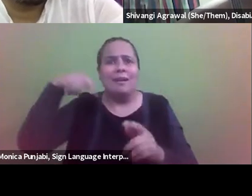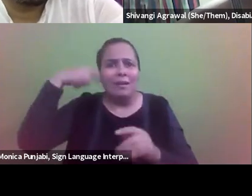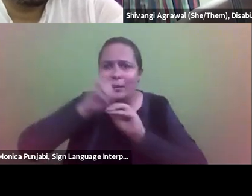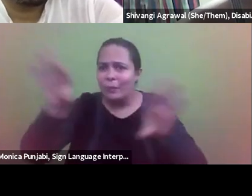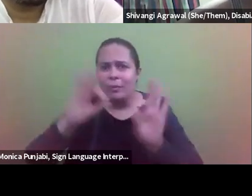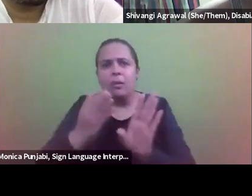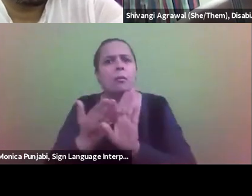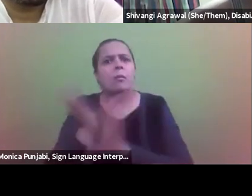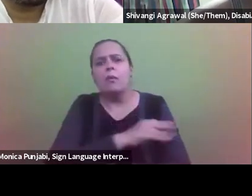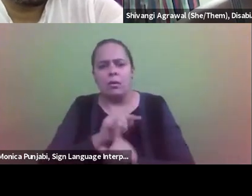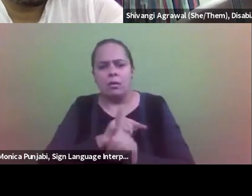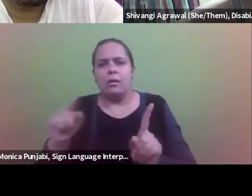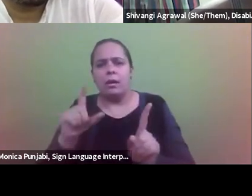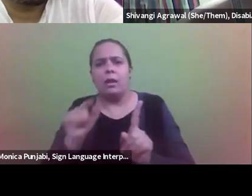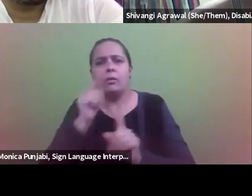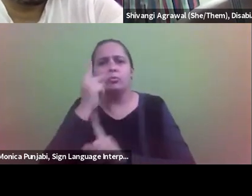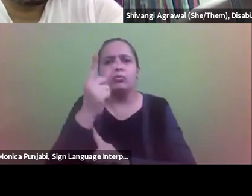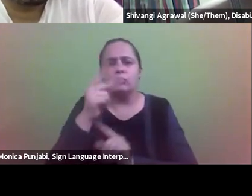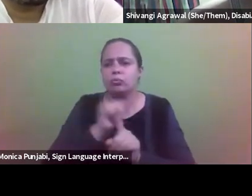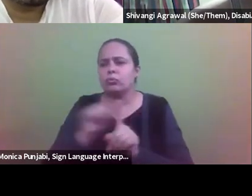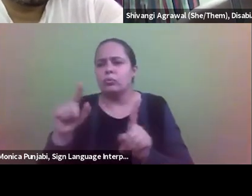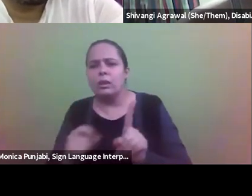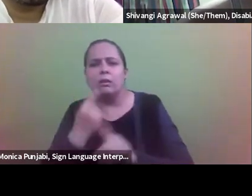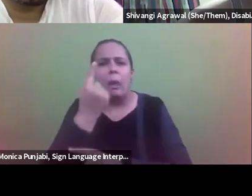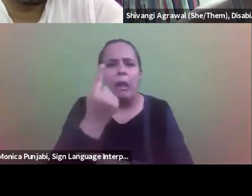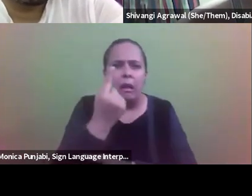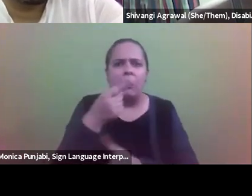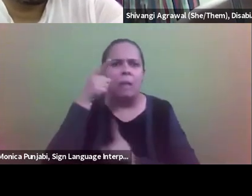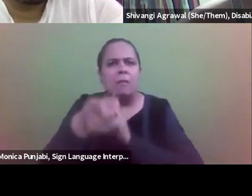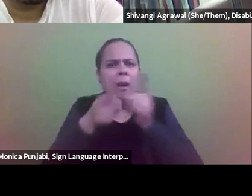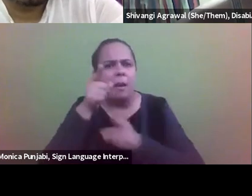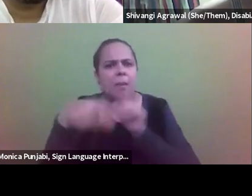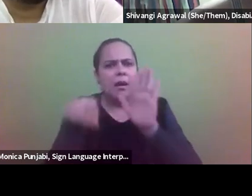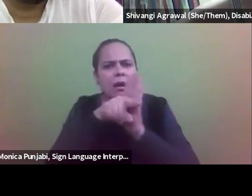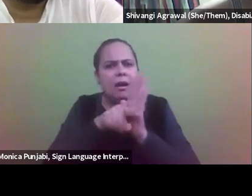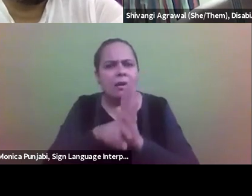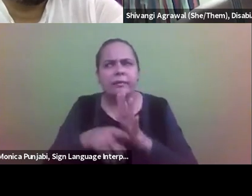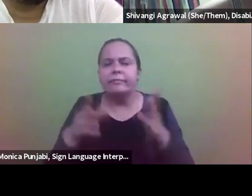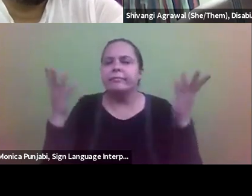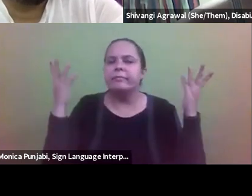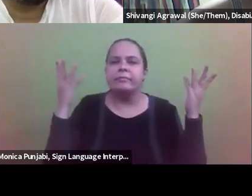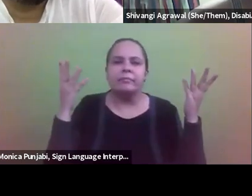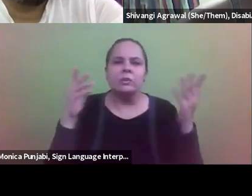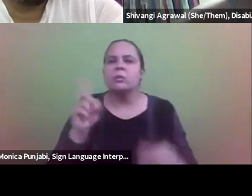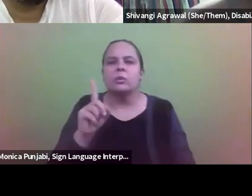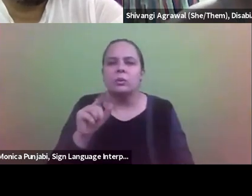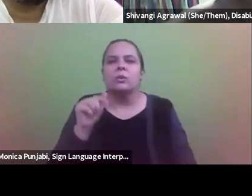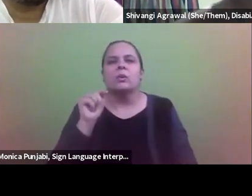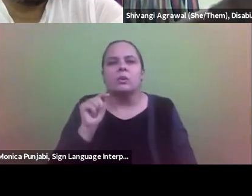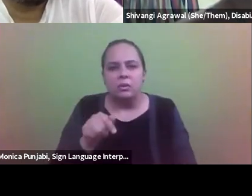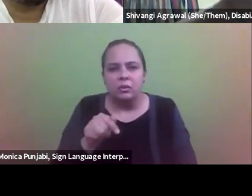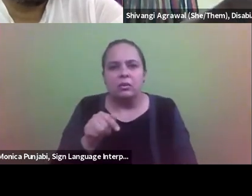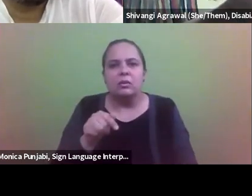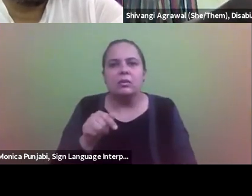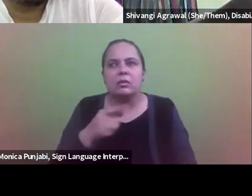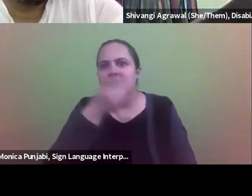matter what your prejudice is, no matter how deep your prejudice runs, this is a love letter for you. So the fact that people are being so